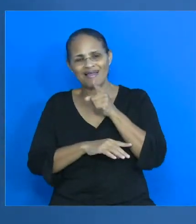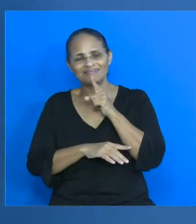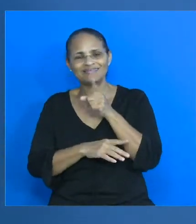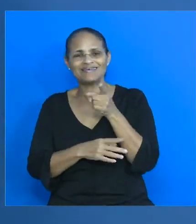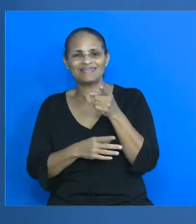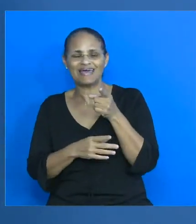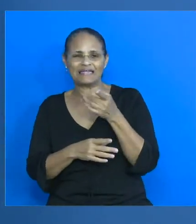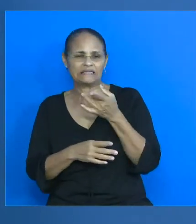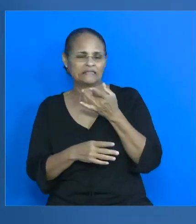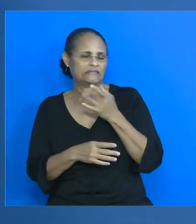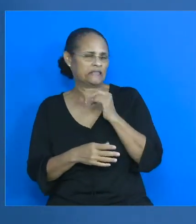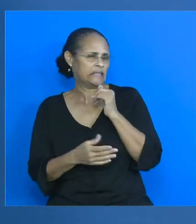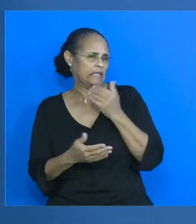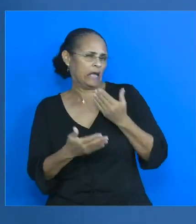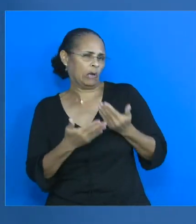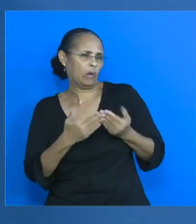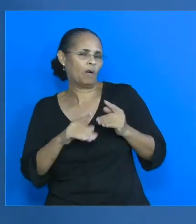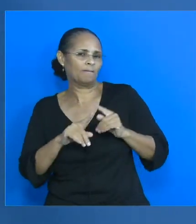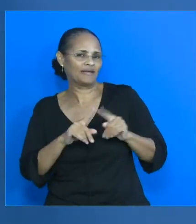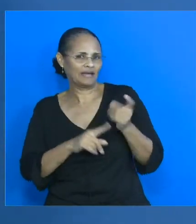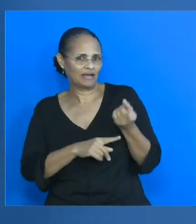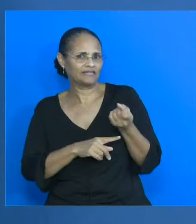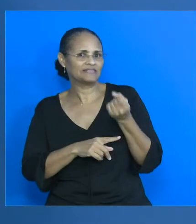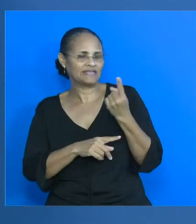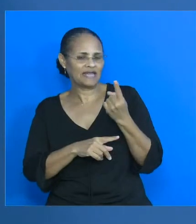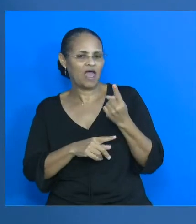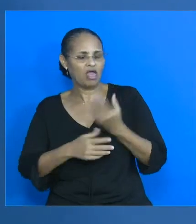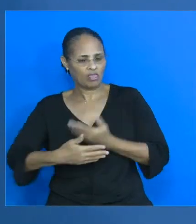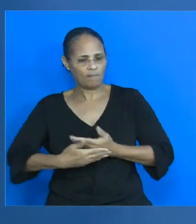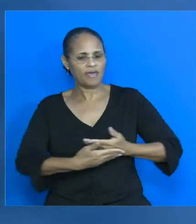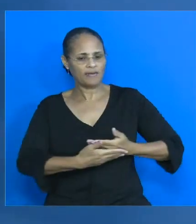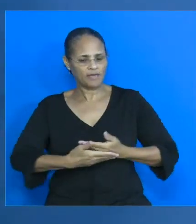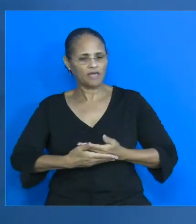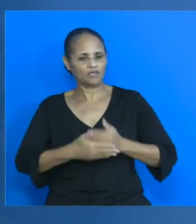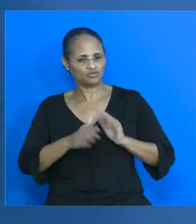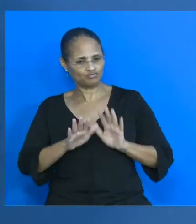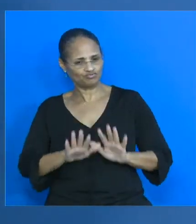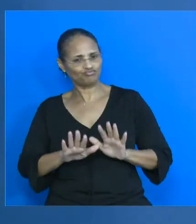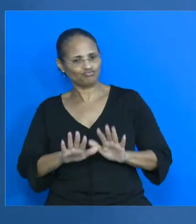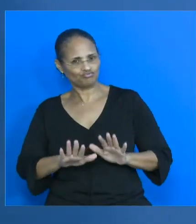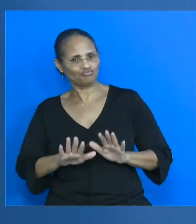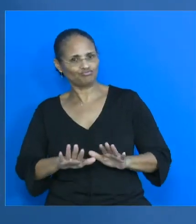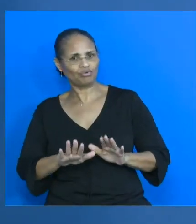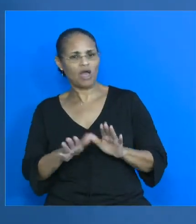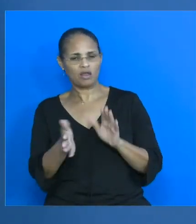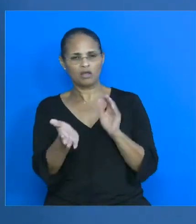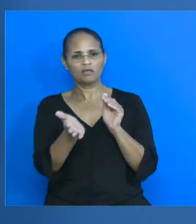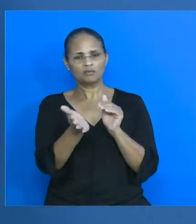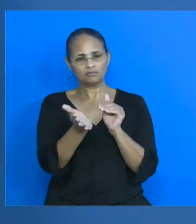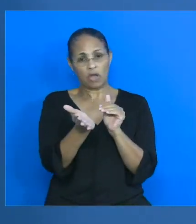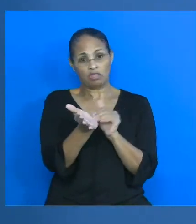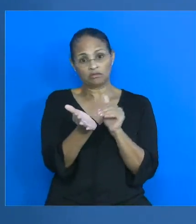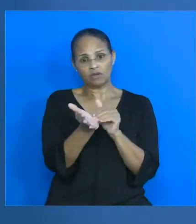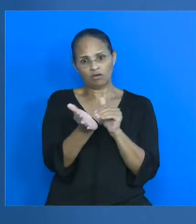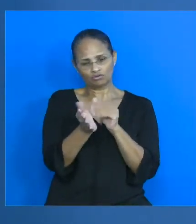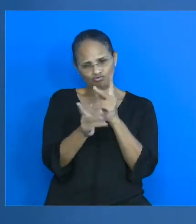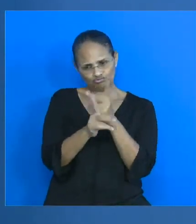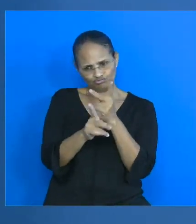unfortunate. However, as I understand, the child is stable and is being, under his or her doctor's care.